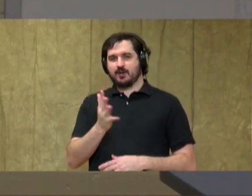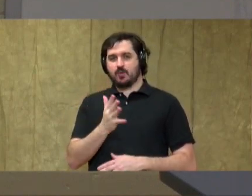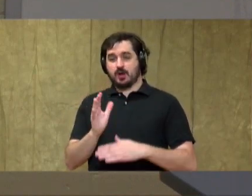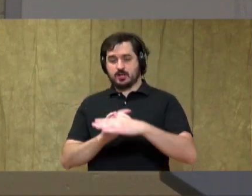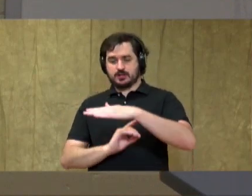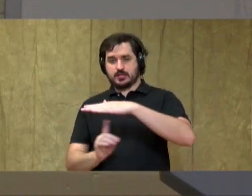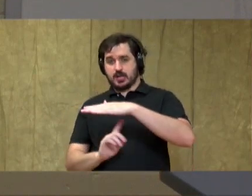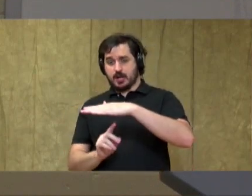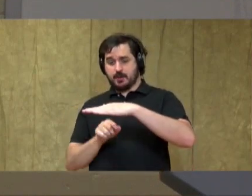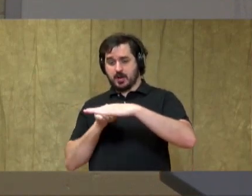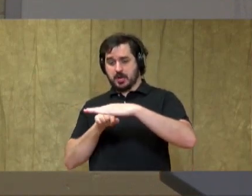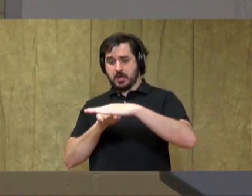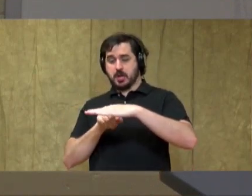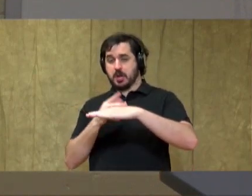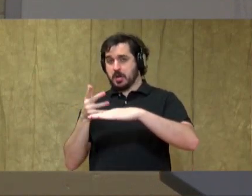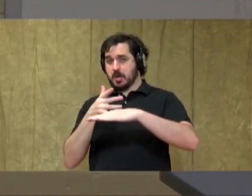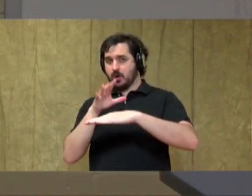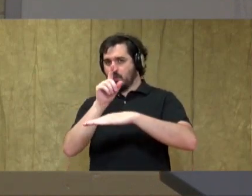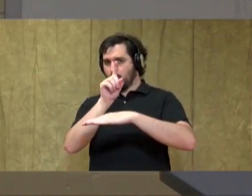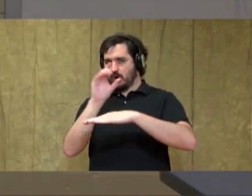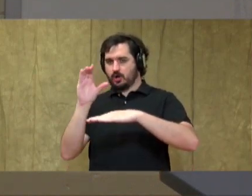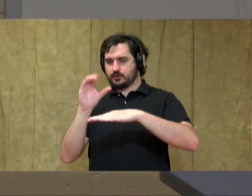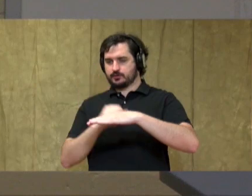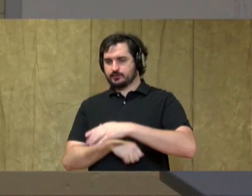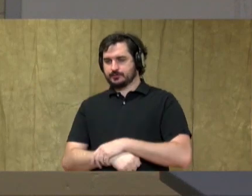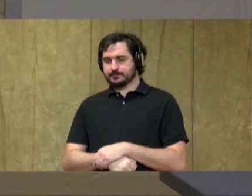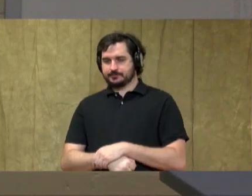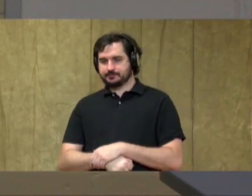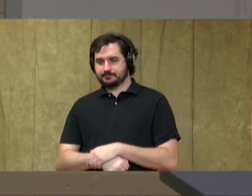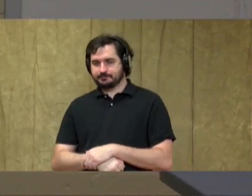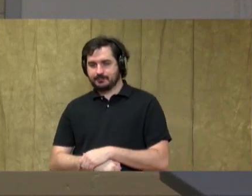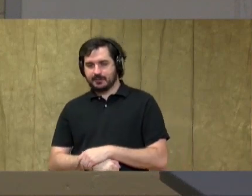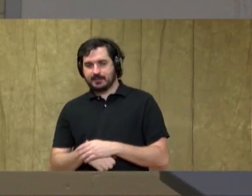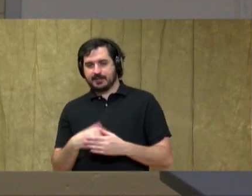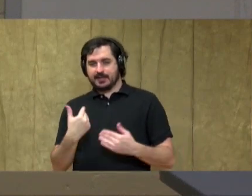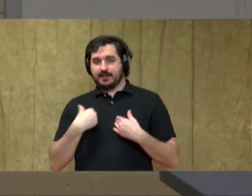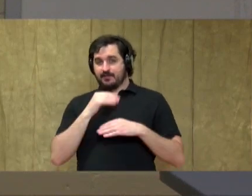be? 100. Very good. I have